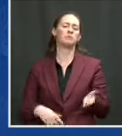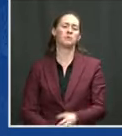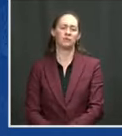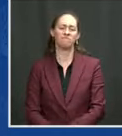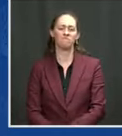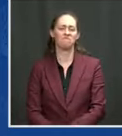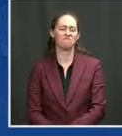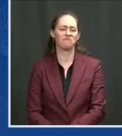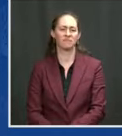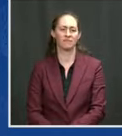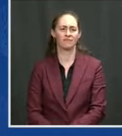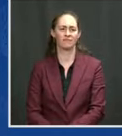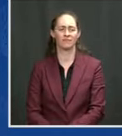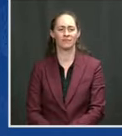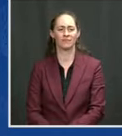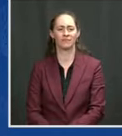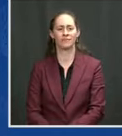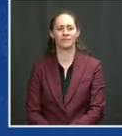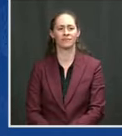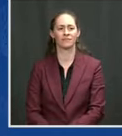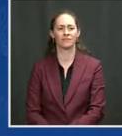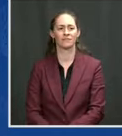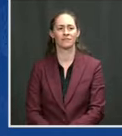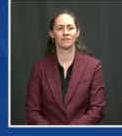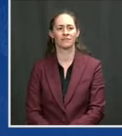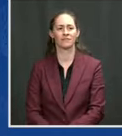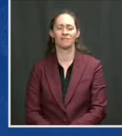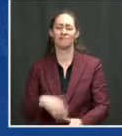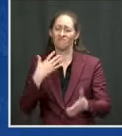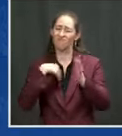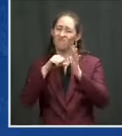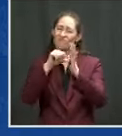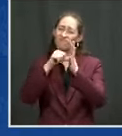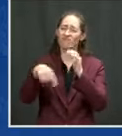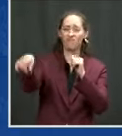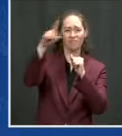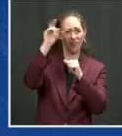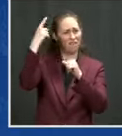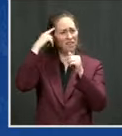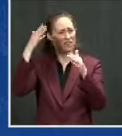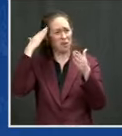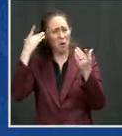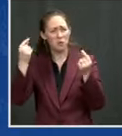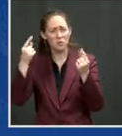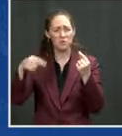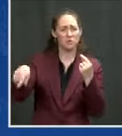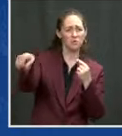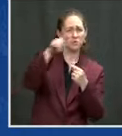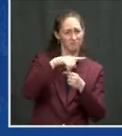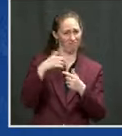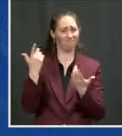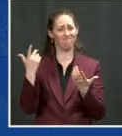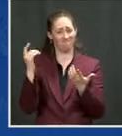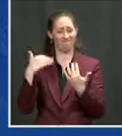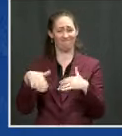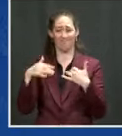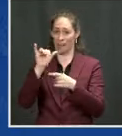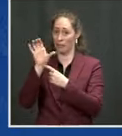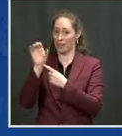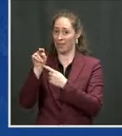how to do that. It's a little bit like, you know, getting out the census, as you said. So I appreciate that. Now,